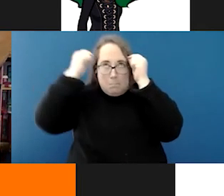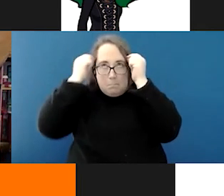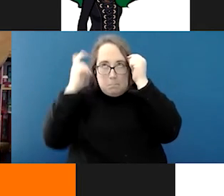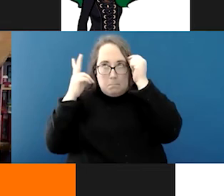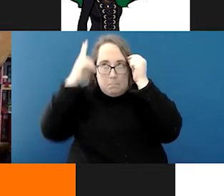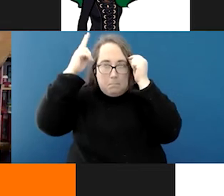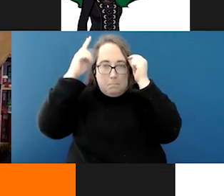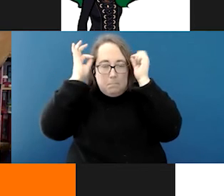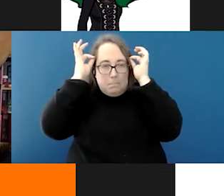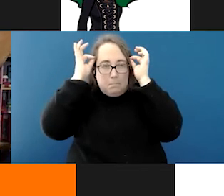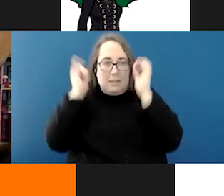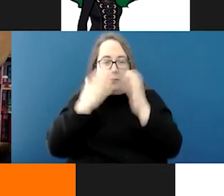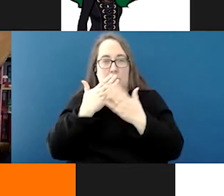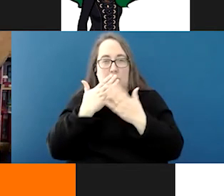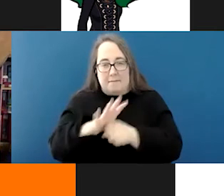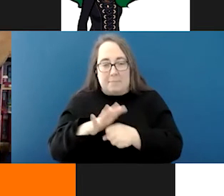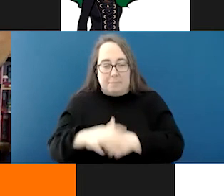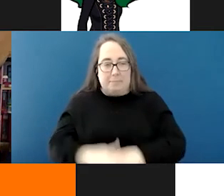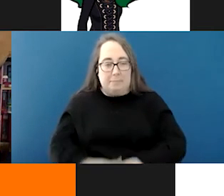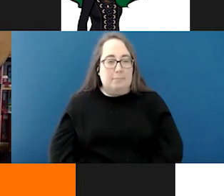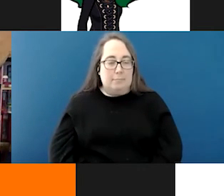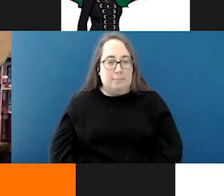to do. So